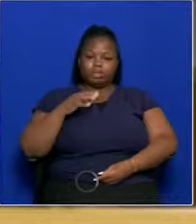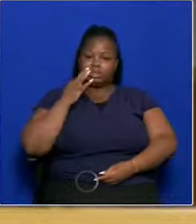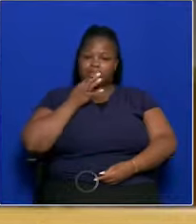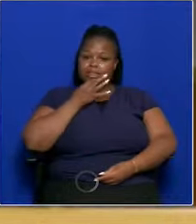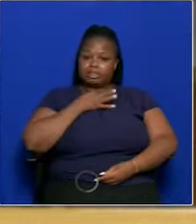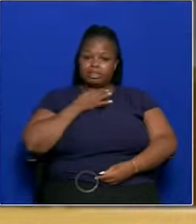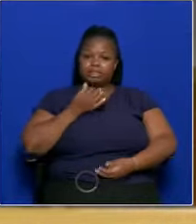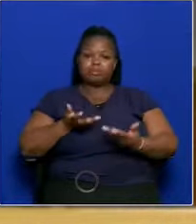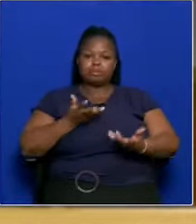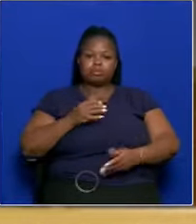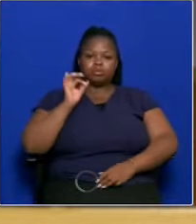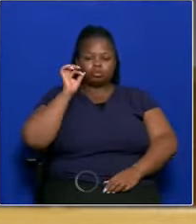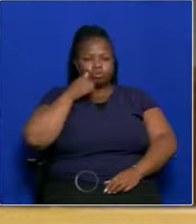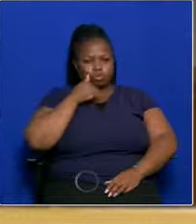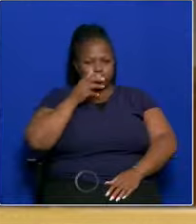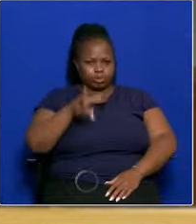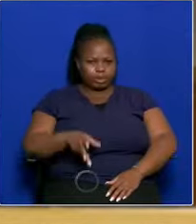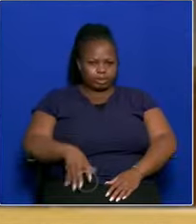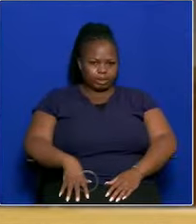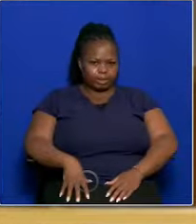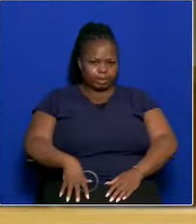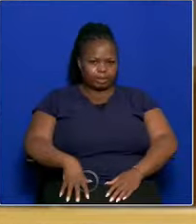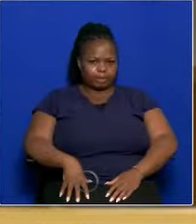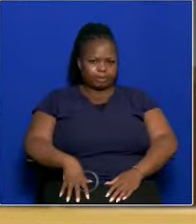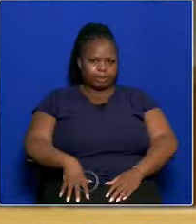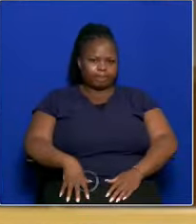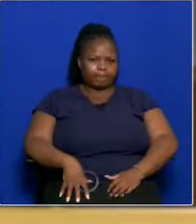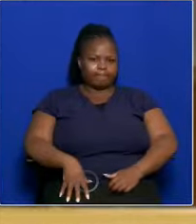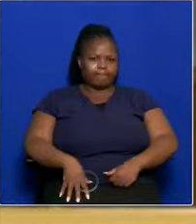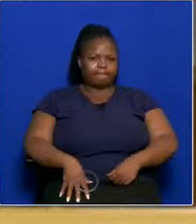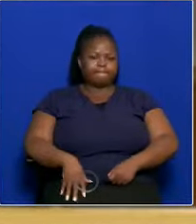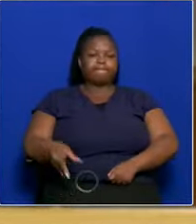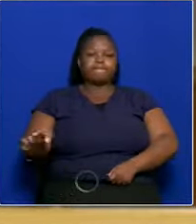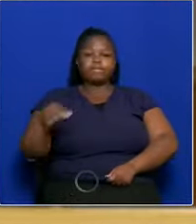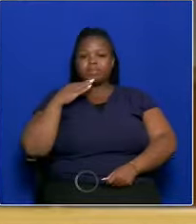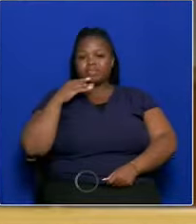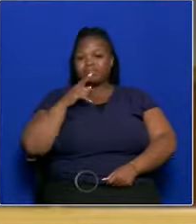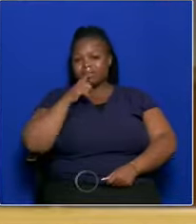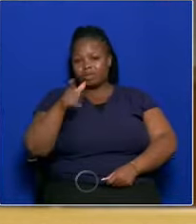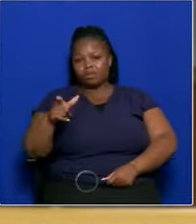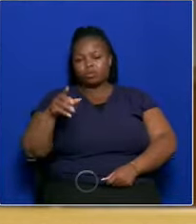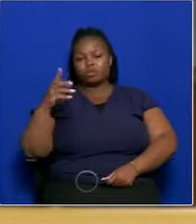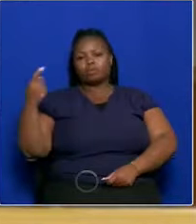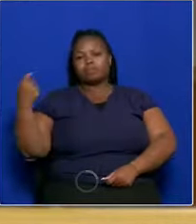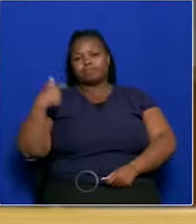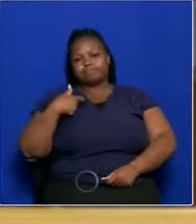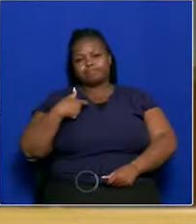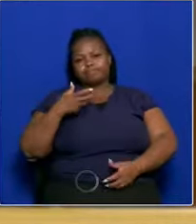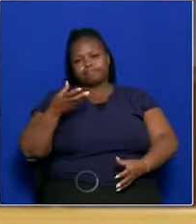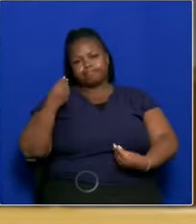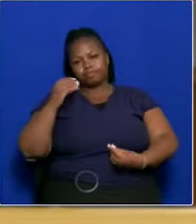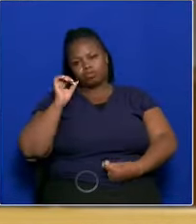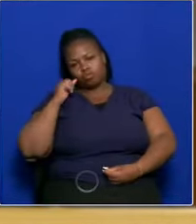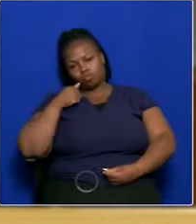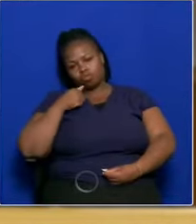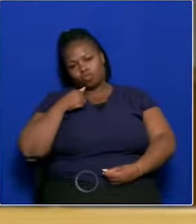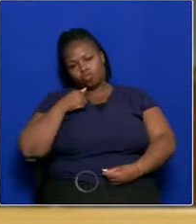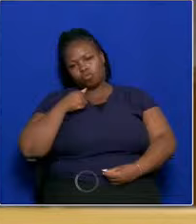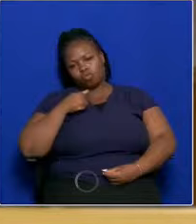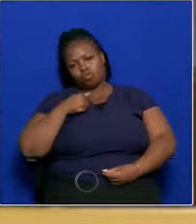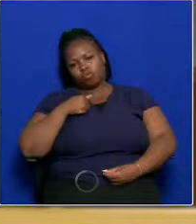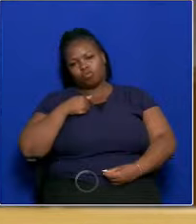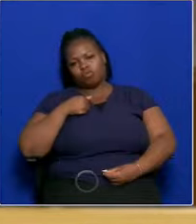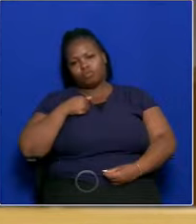reflect tomorrow. So he's telling you he will be paid tomorrow, and then he says, yes, it is